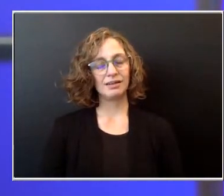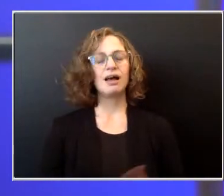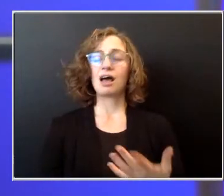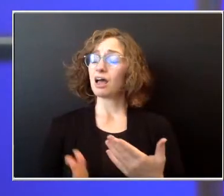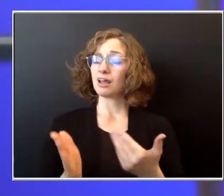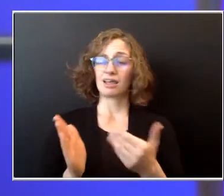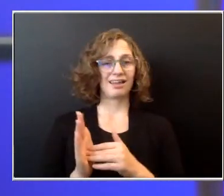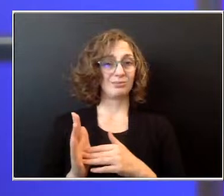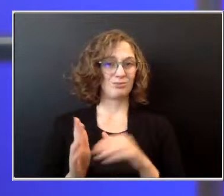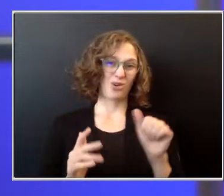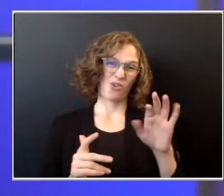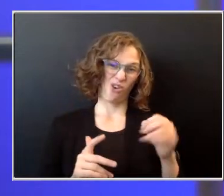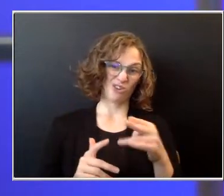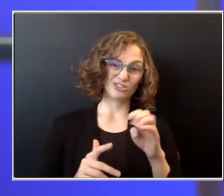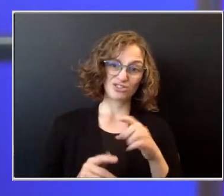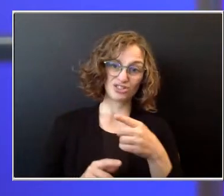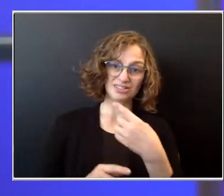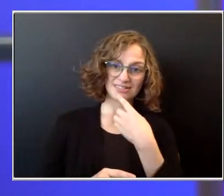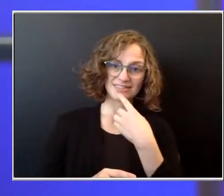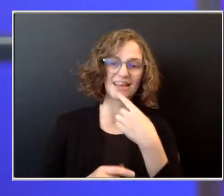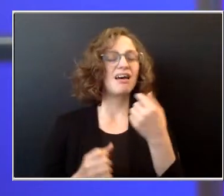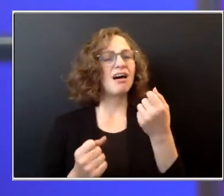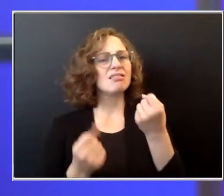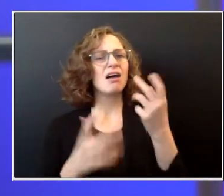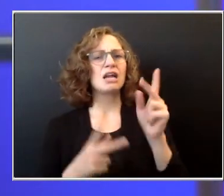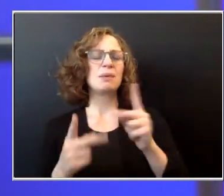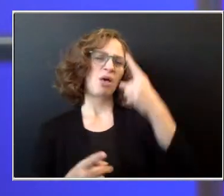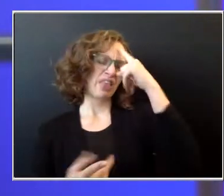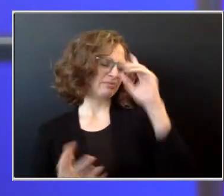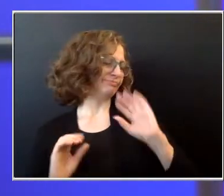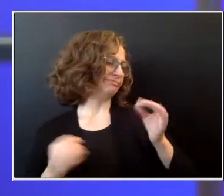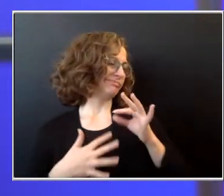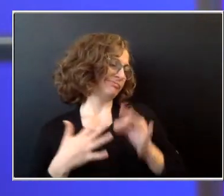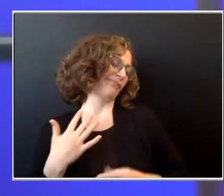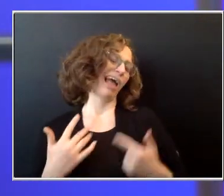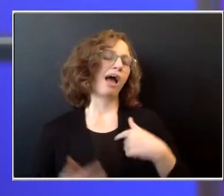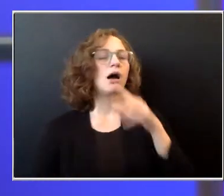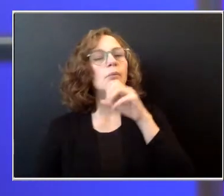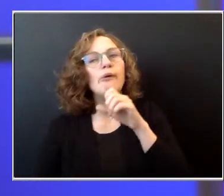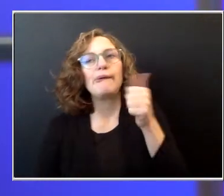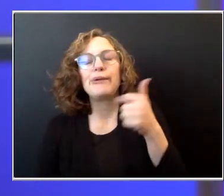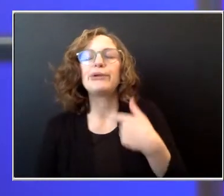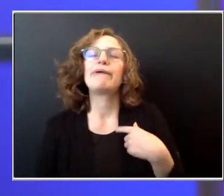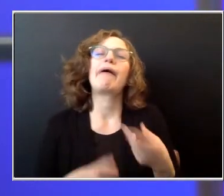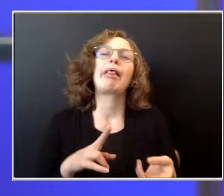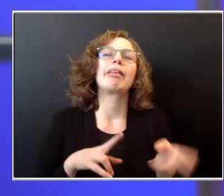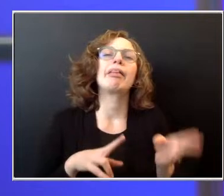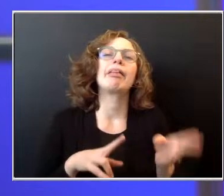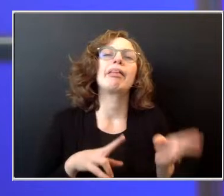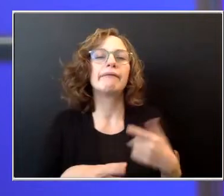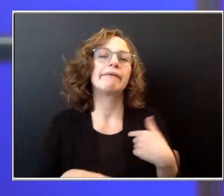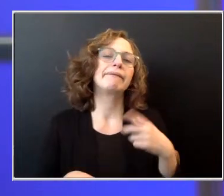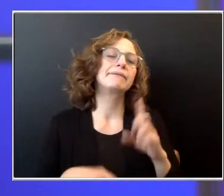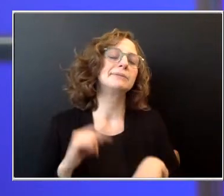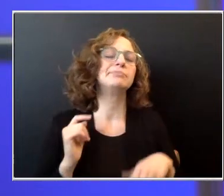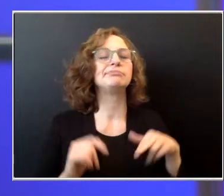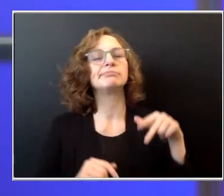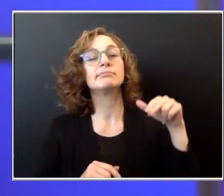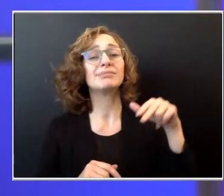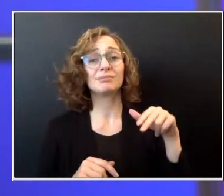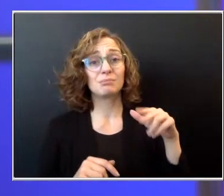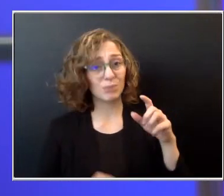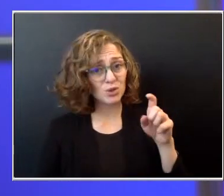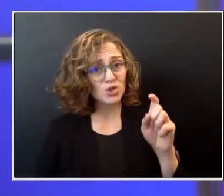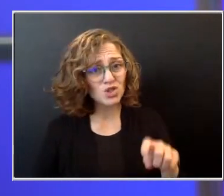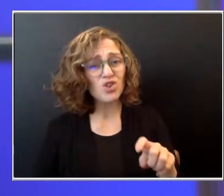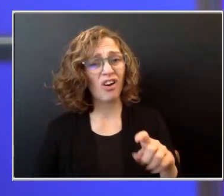little weight. I can't, you know, so what? I can't walk up the stairs. You know, these are all things that you should get checked out, because it's